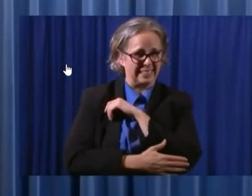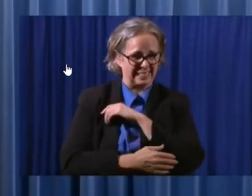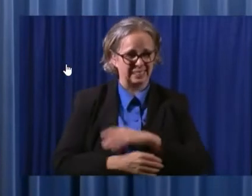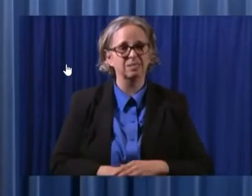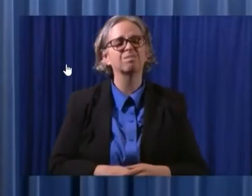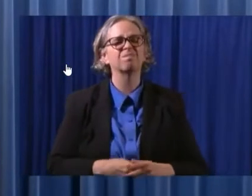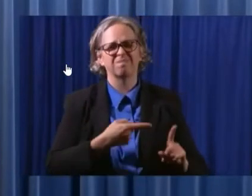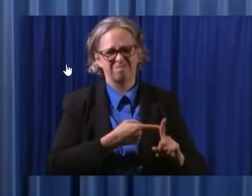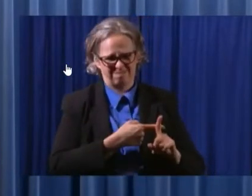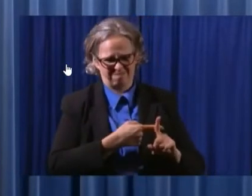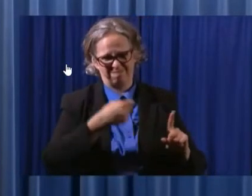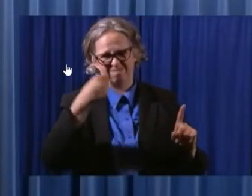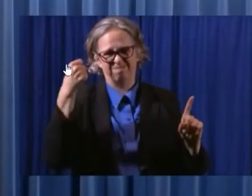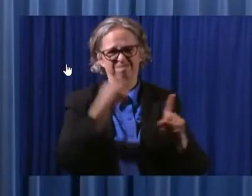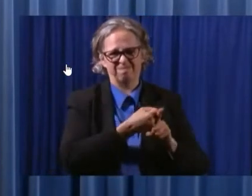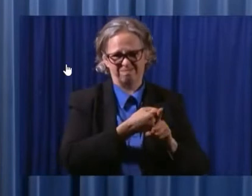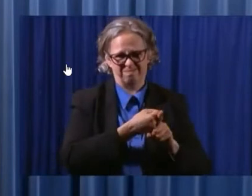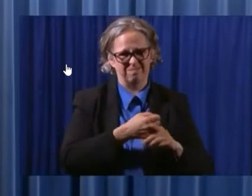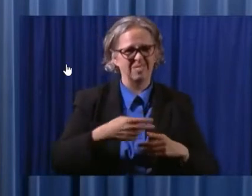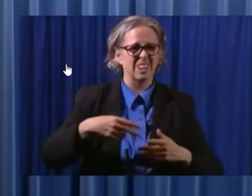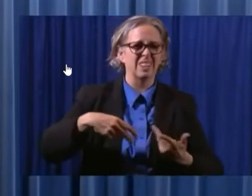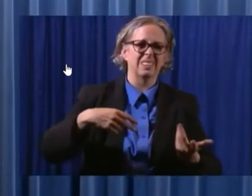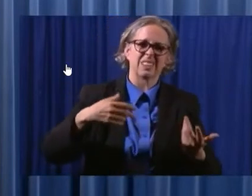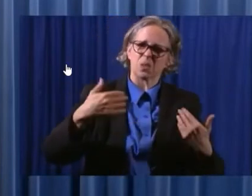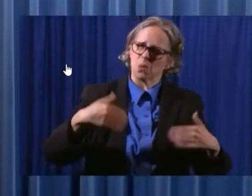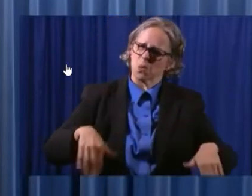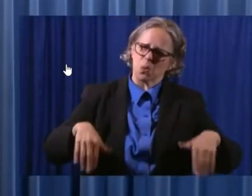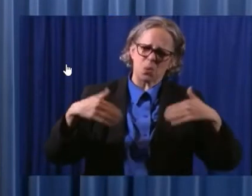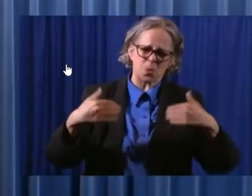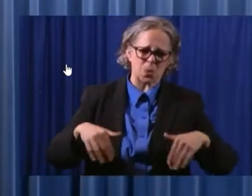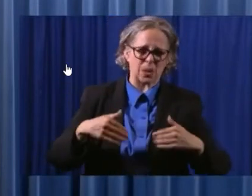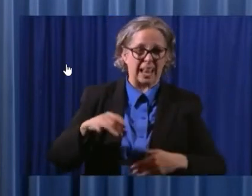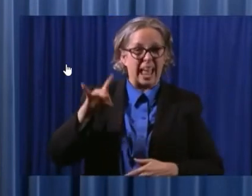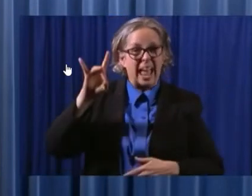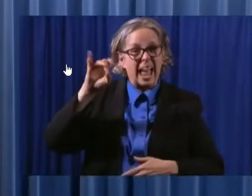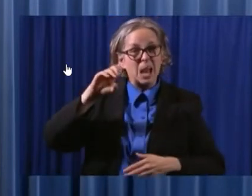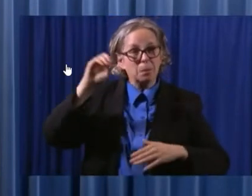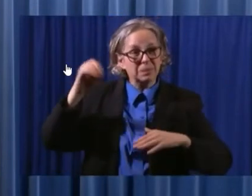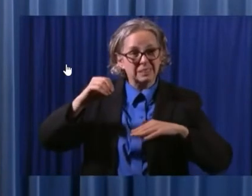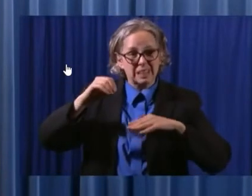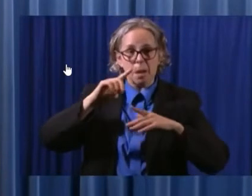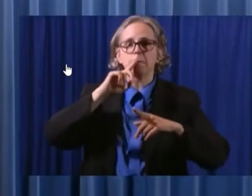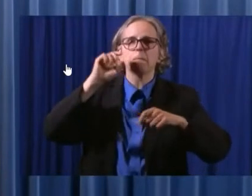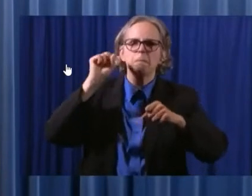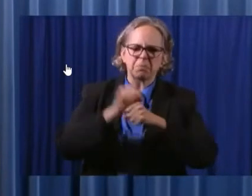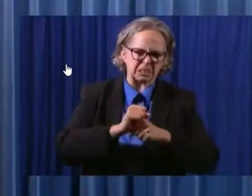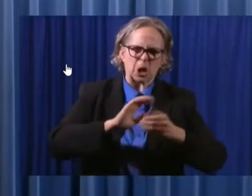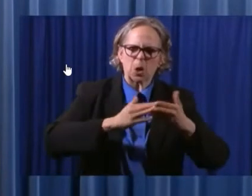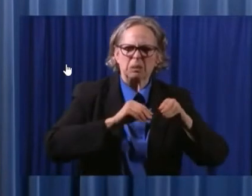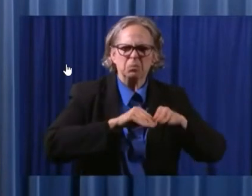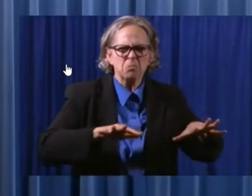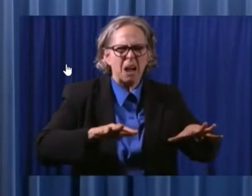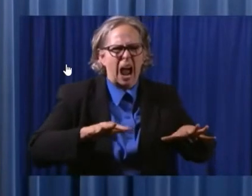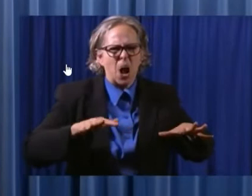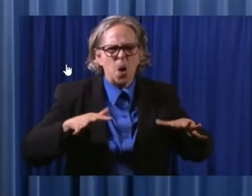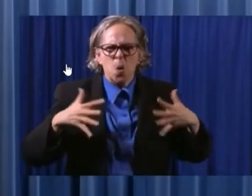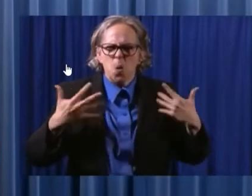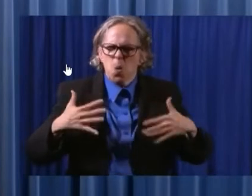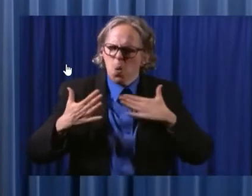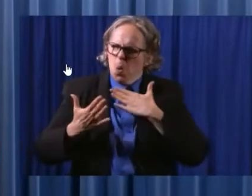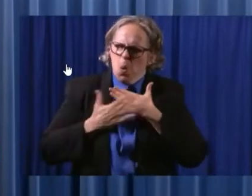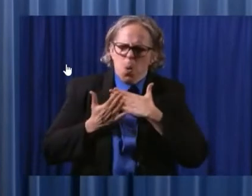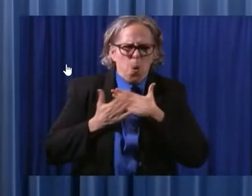incident category. More than 80% of the cases are linked to community spread. More than 80% of the cases are linked to community spread,